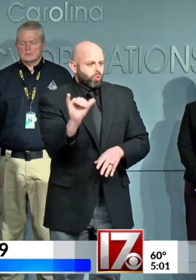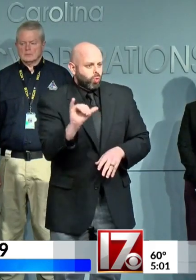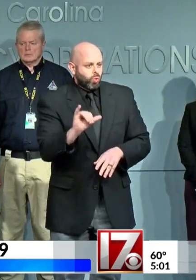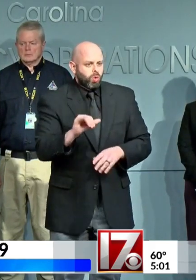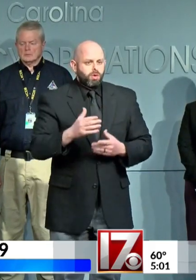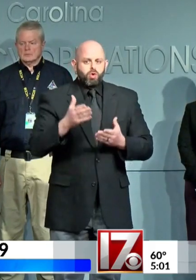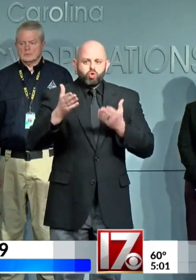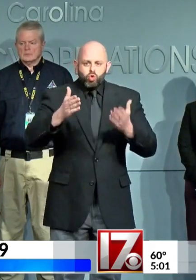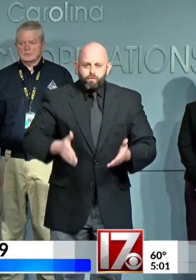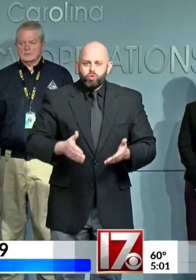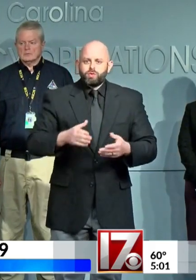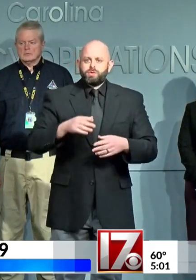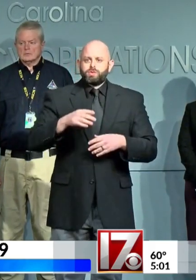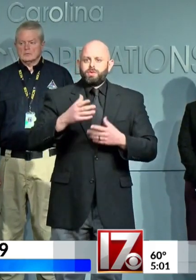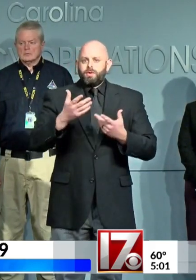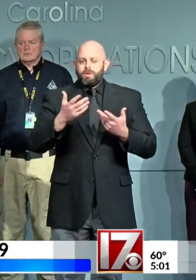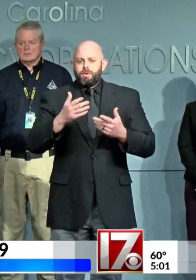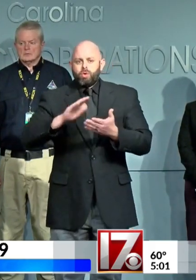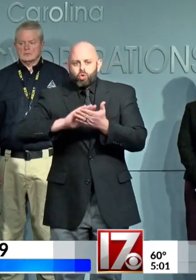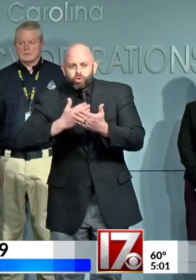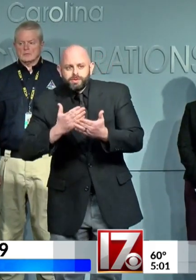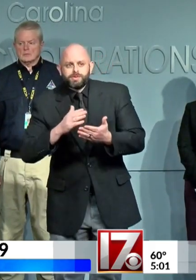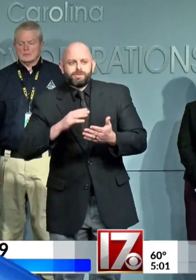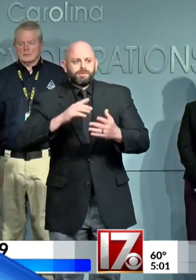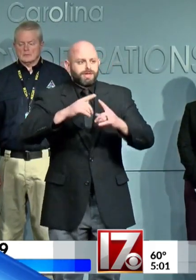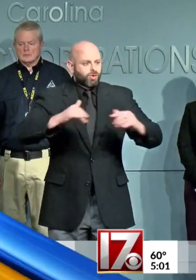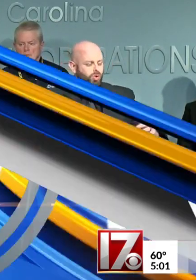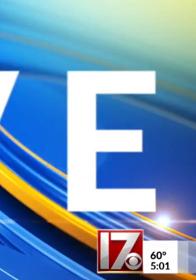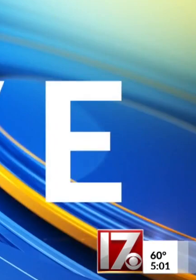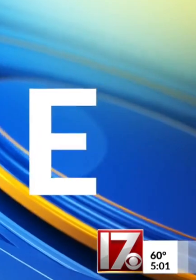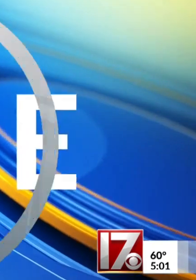who depend on them for their jobs.